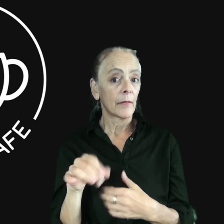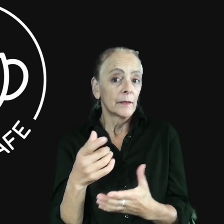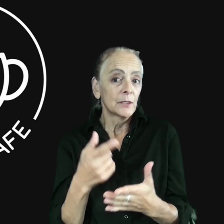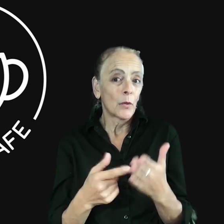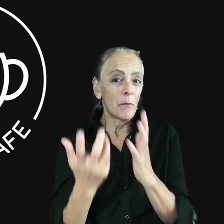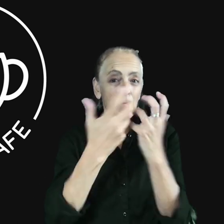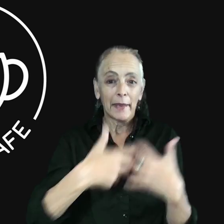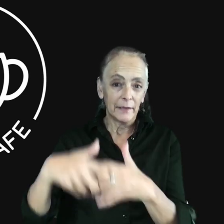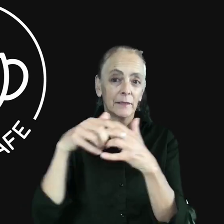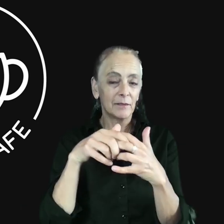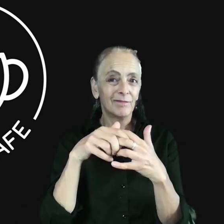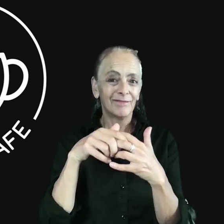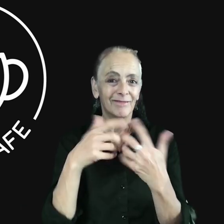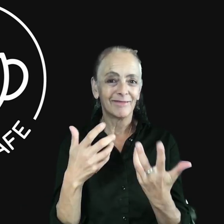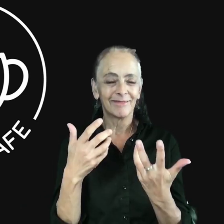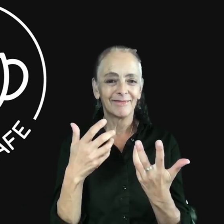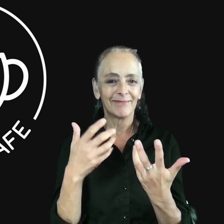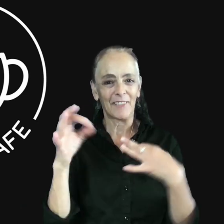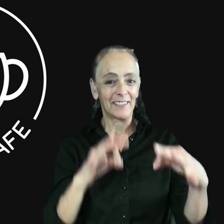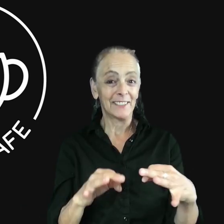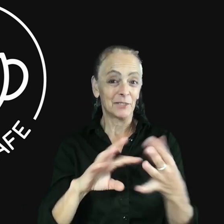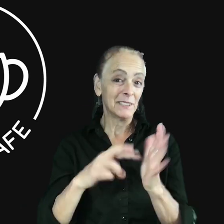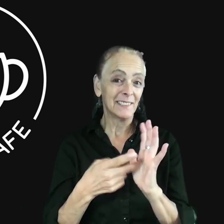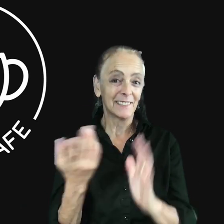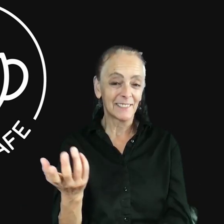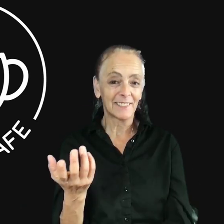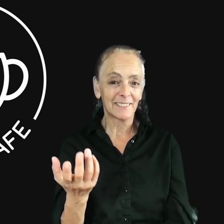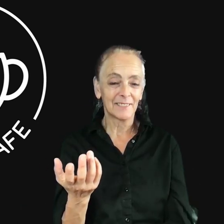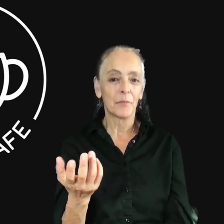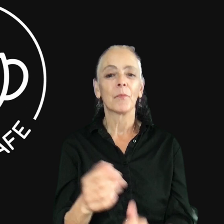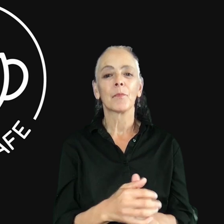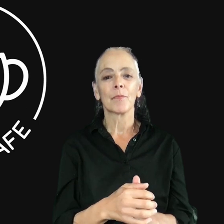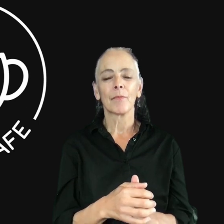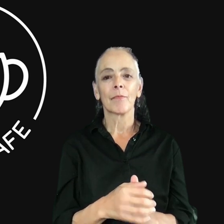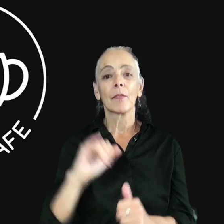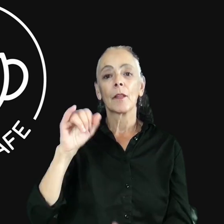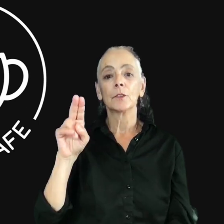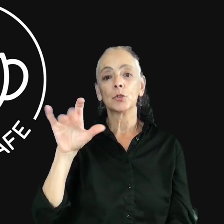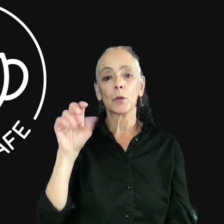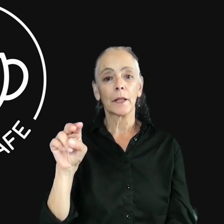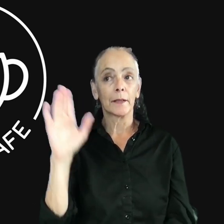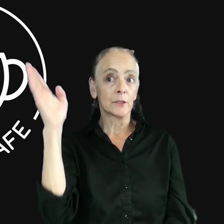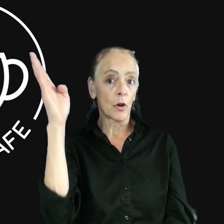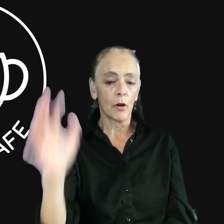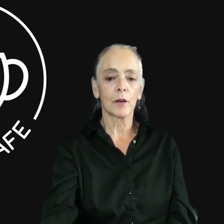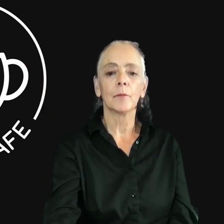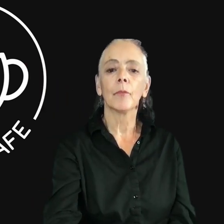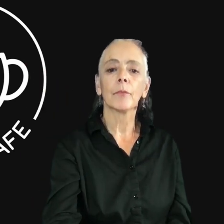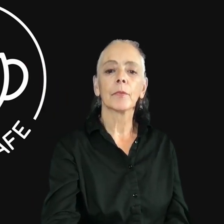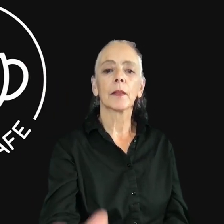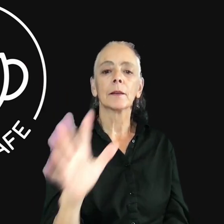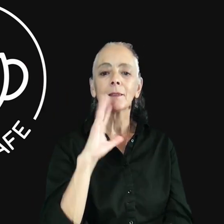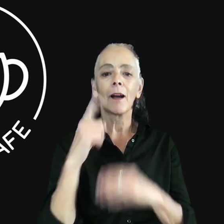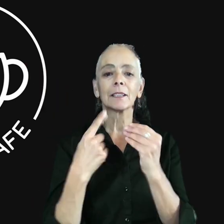blended definition is that we're really discussing it's you know when julian's in his talk he's talking a little bit about blended as